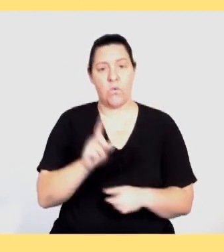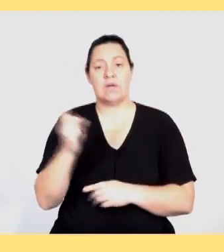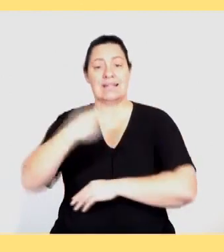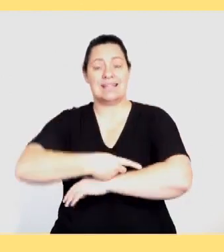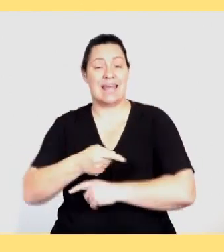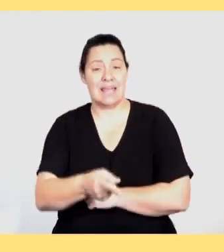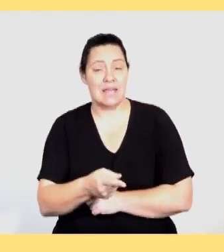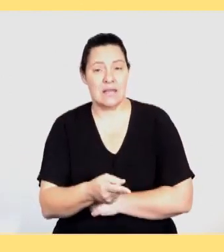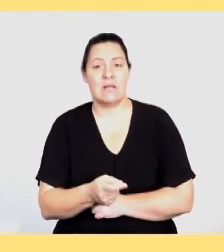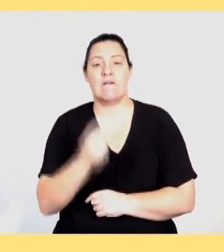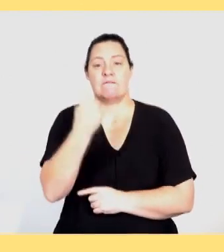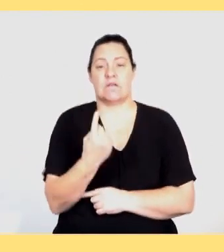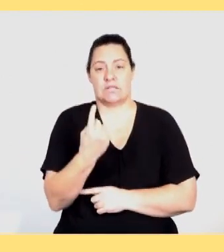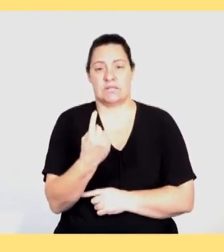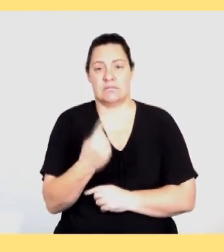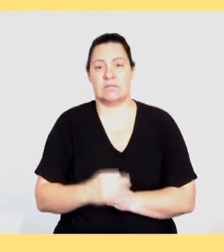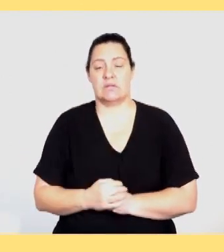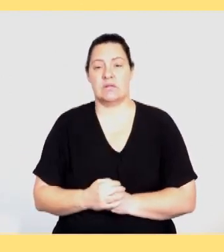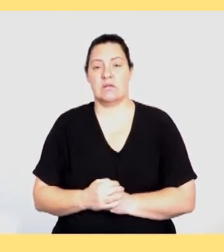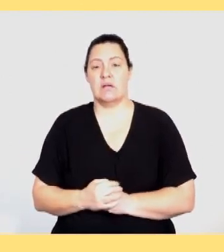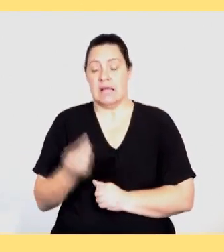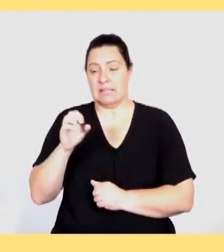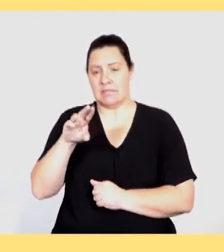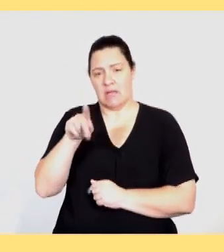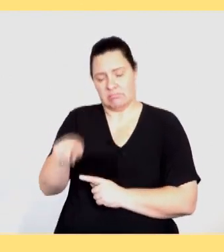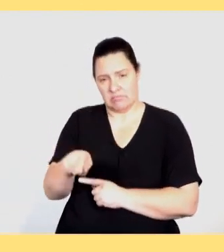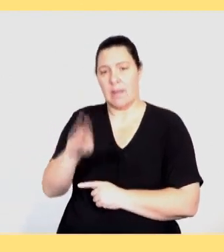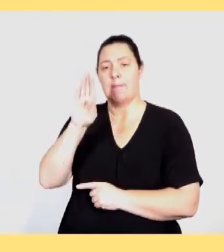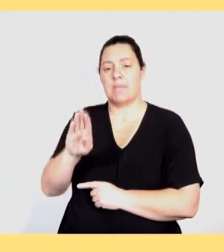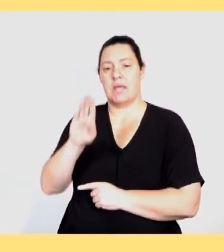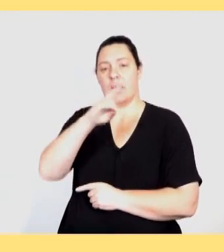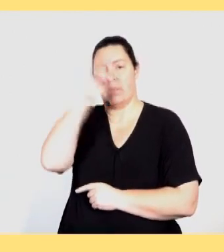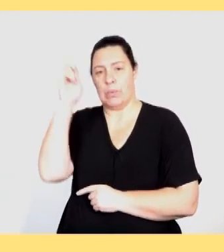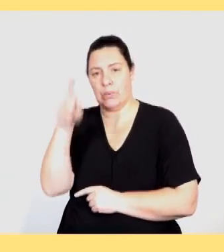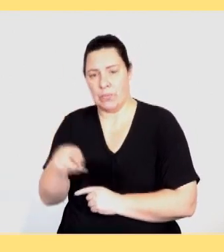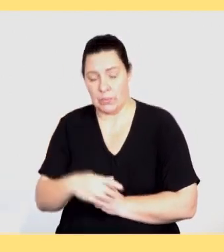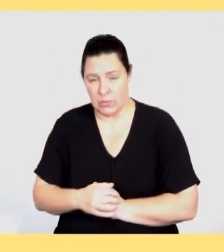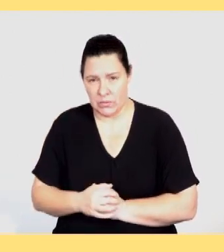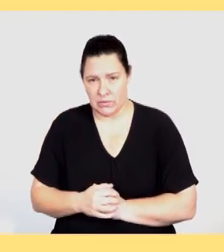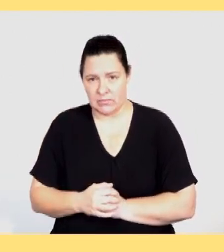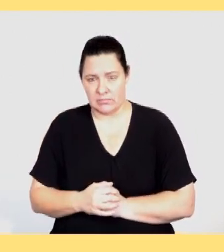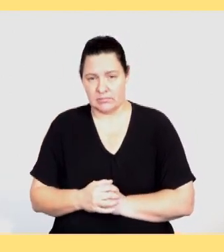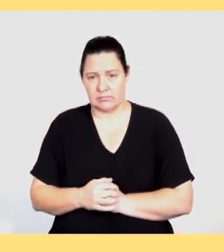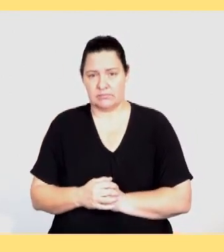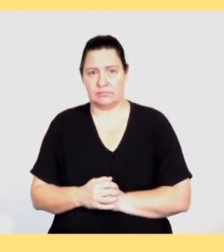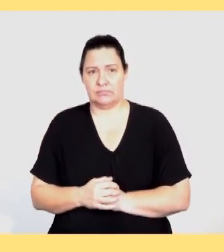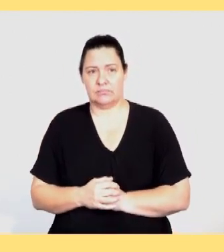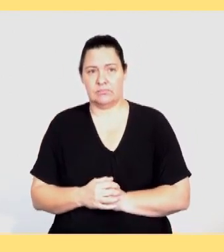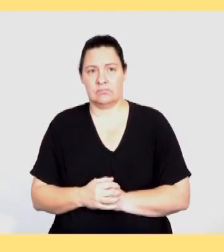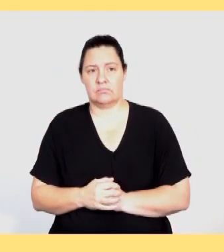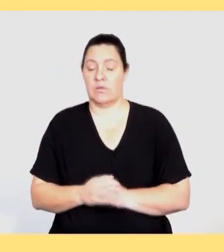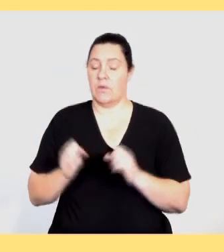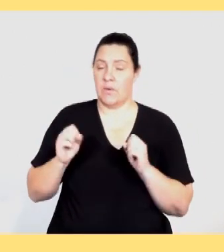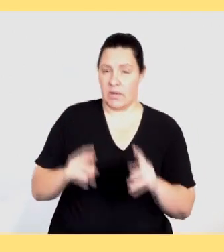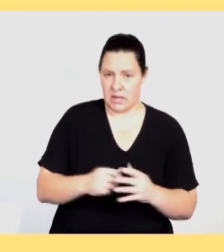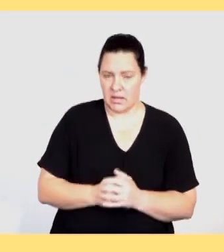the day is the first. The debtor, it is B Blue. The debtor is B